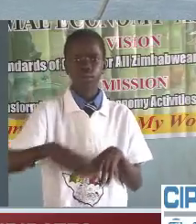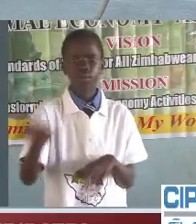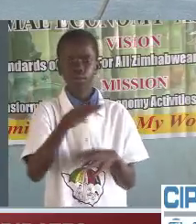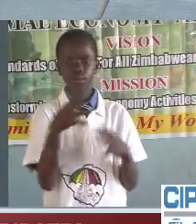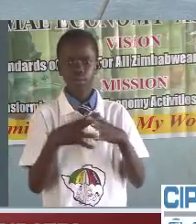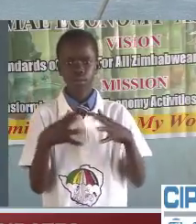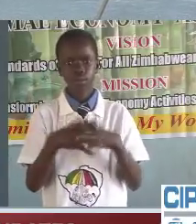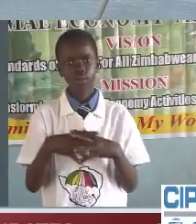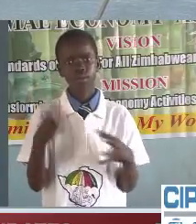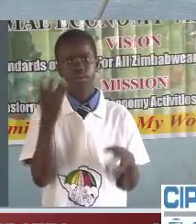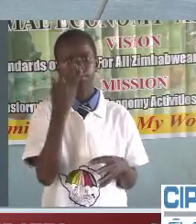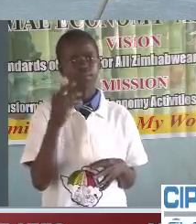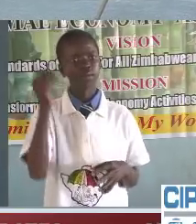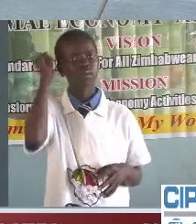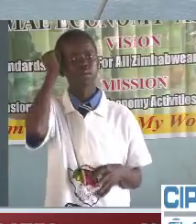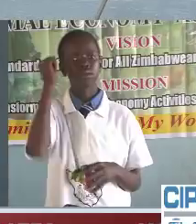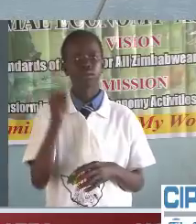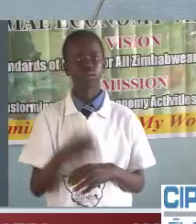to do for us.